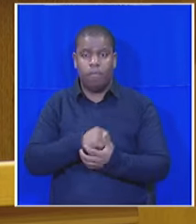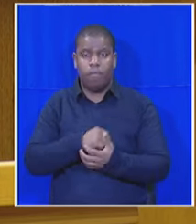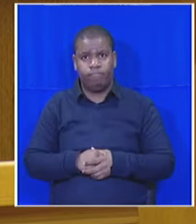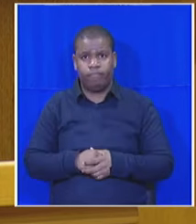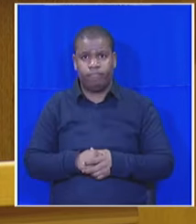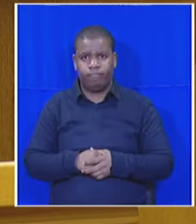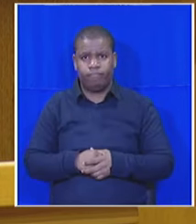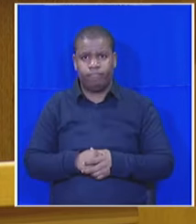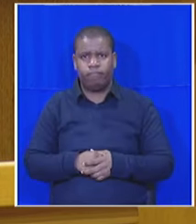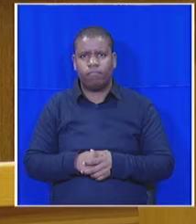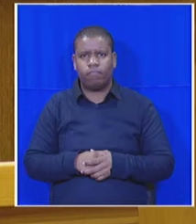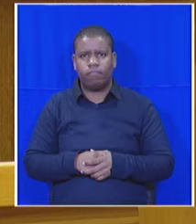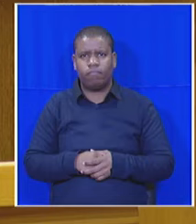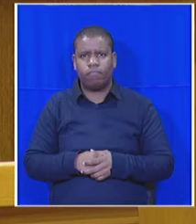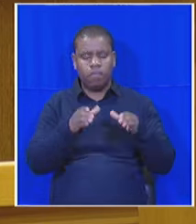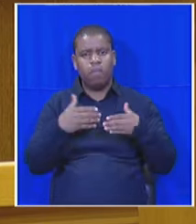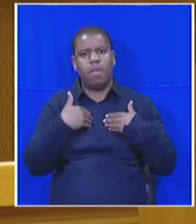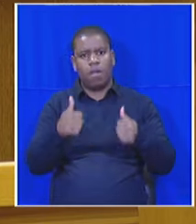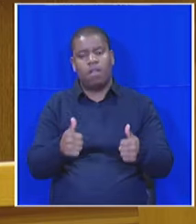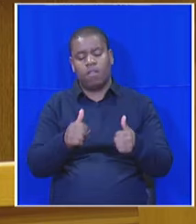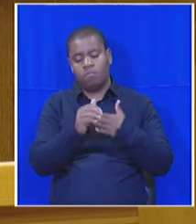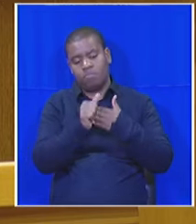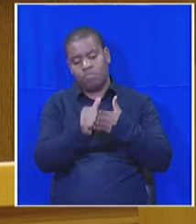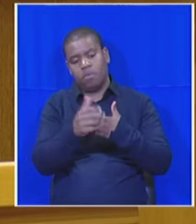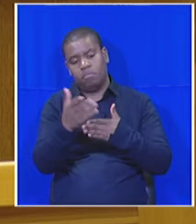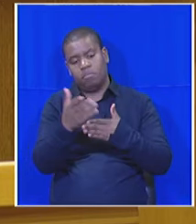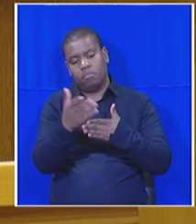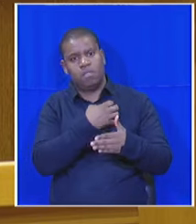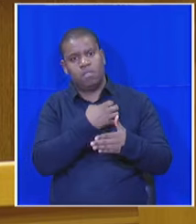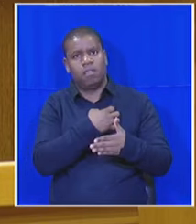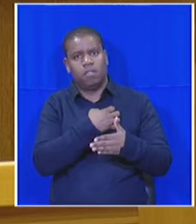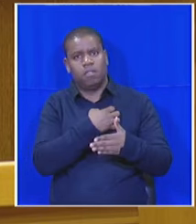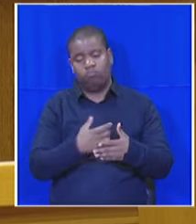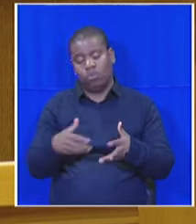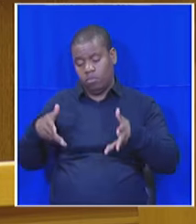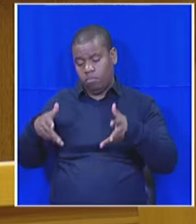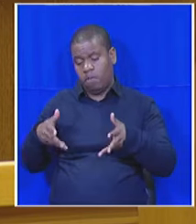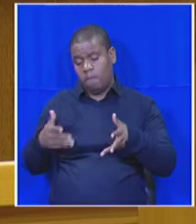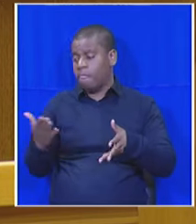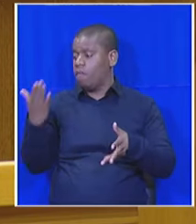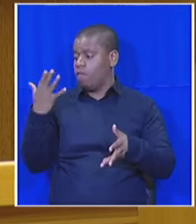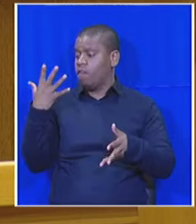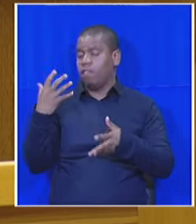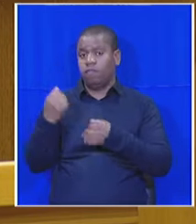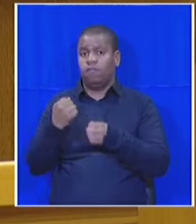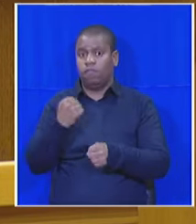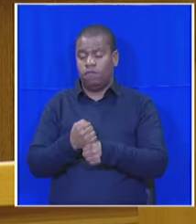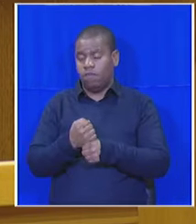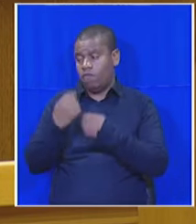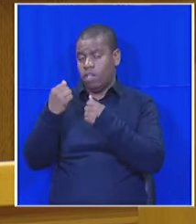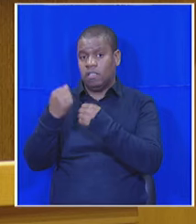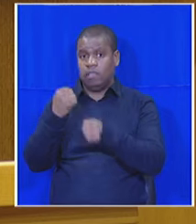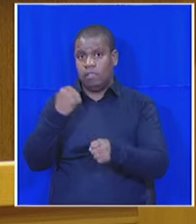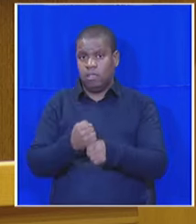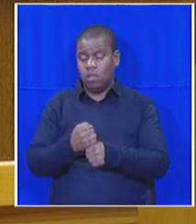because the Department of Health, led by the Minister, has managed that in the last financial year, we had